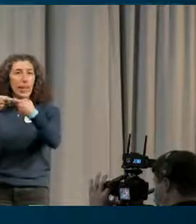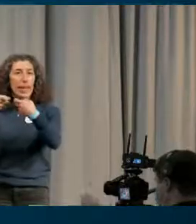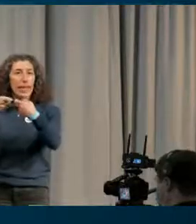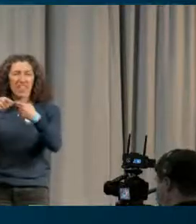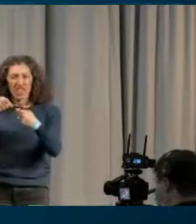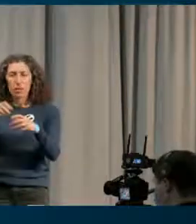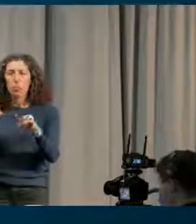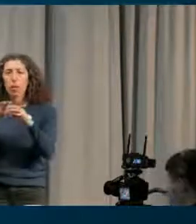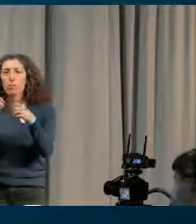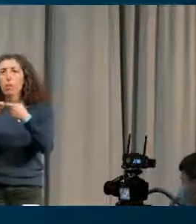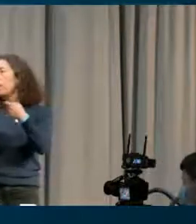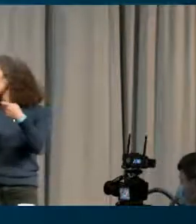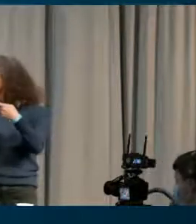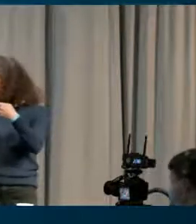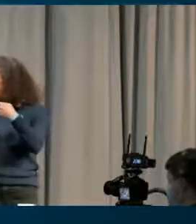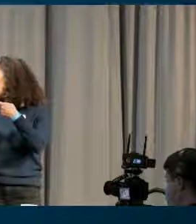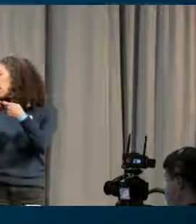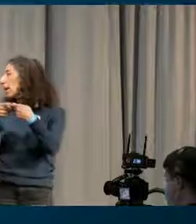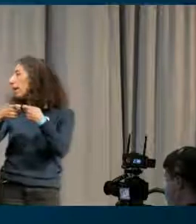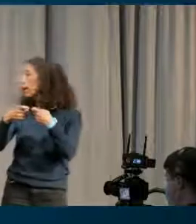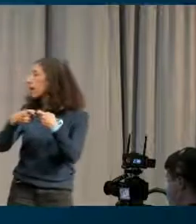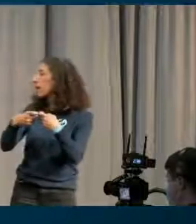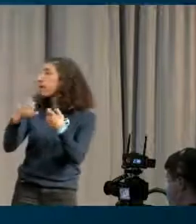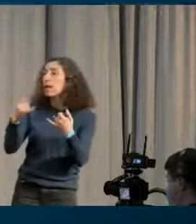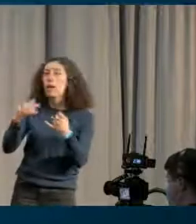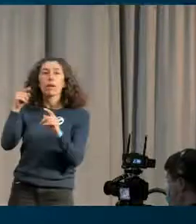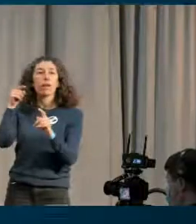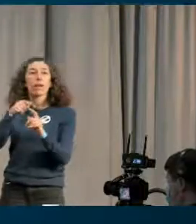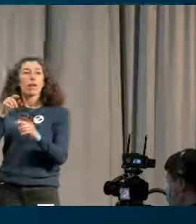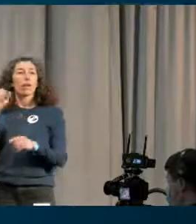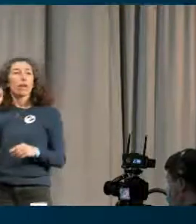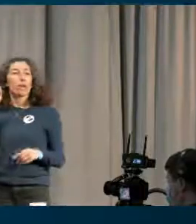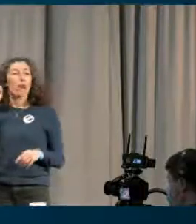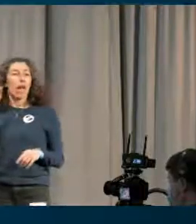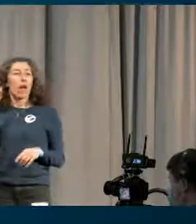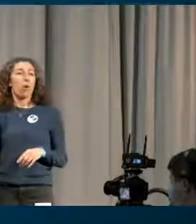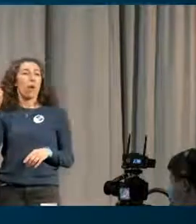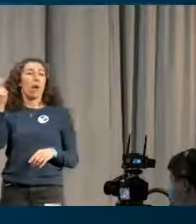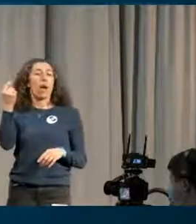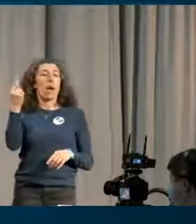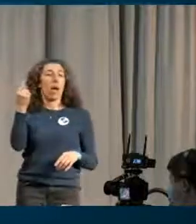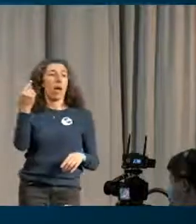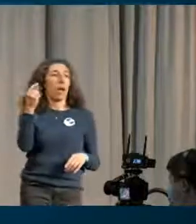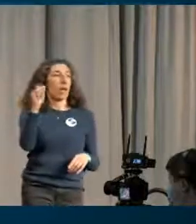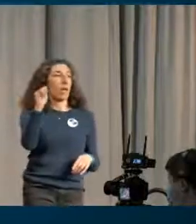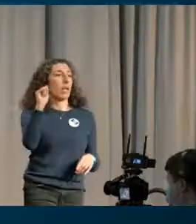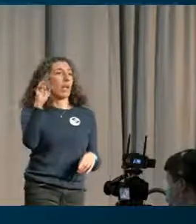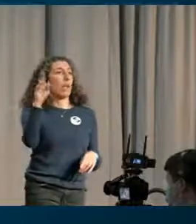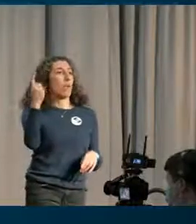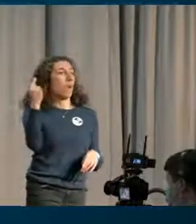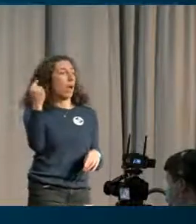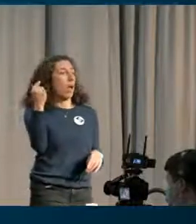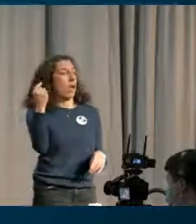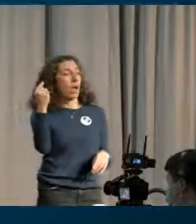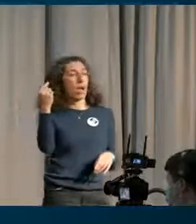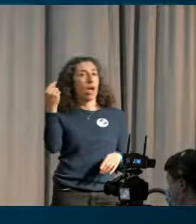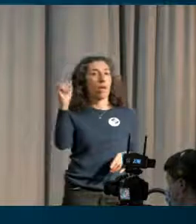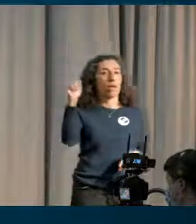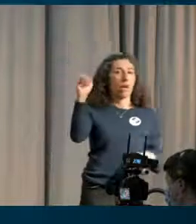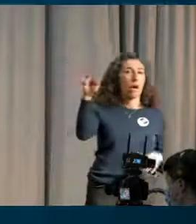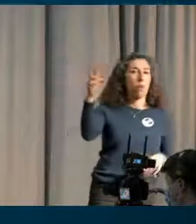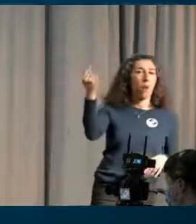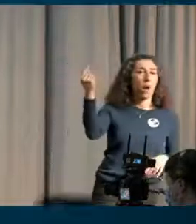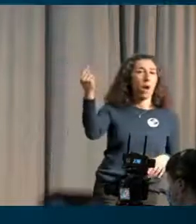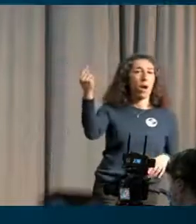all the air outside of this bell jar here. And now that there is no air inside this bell jar, how do we think